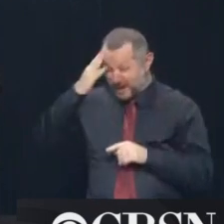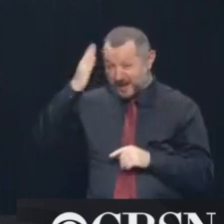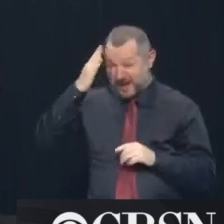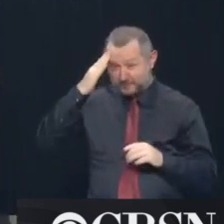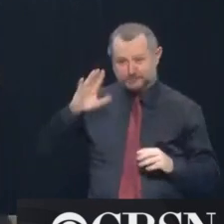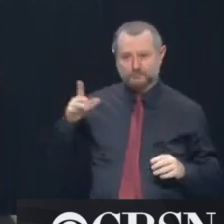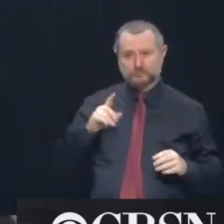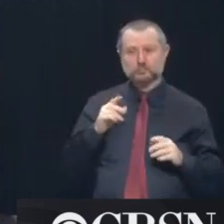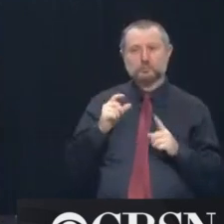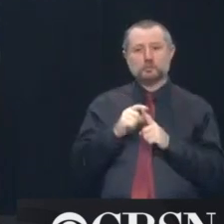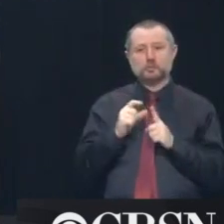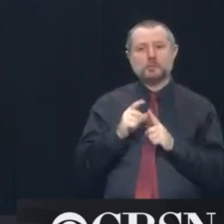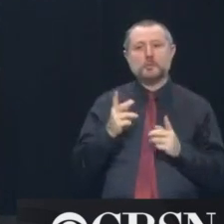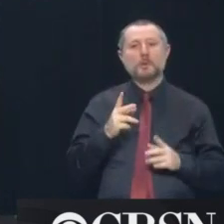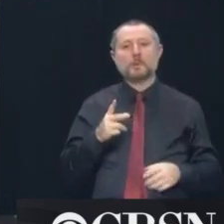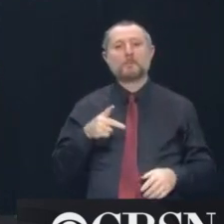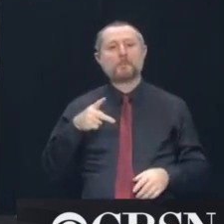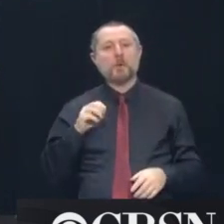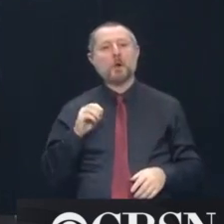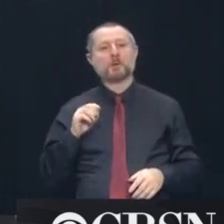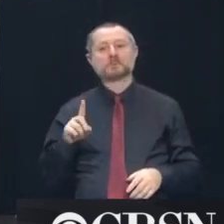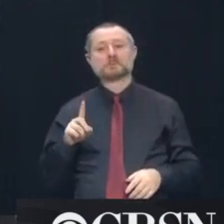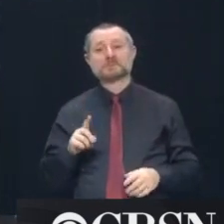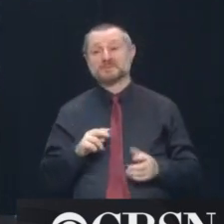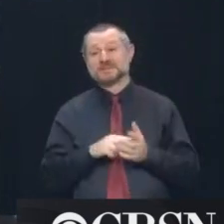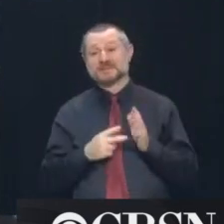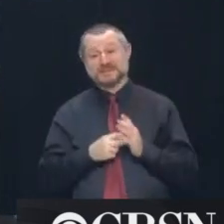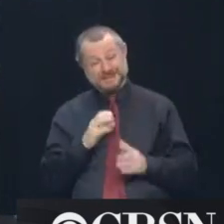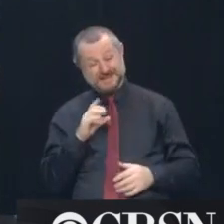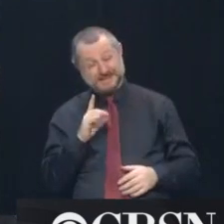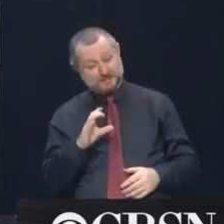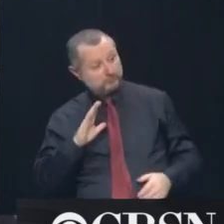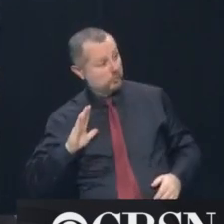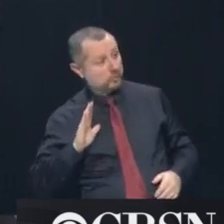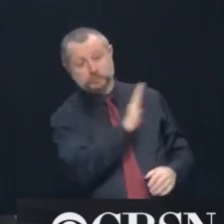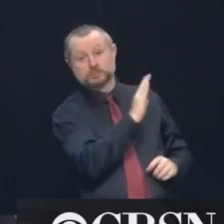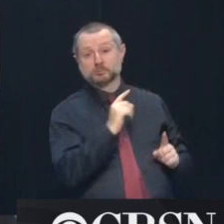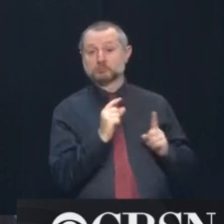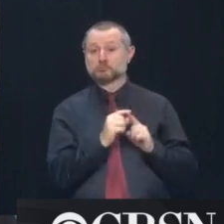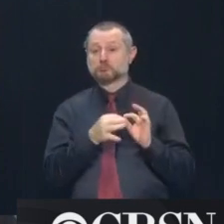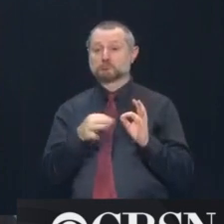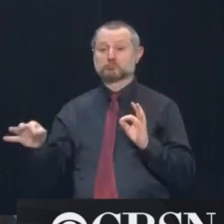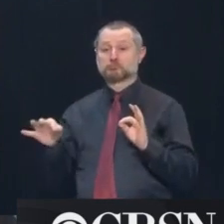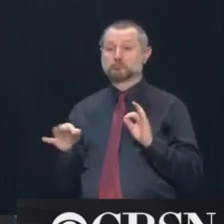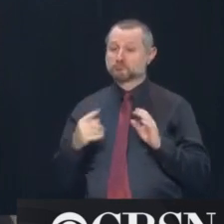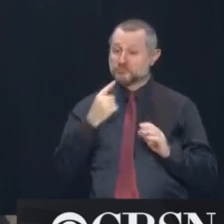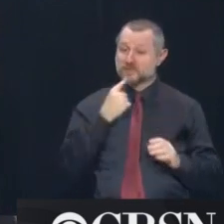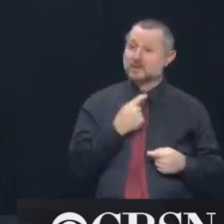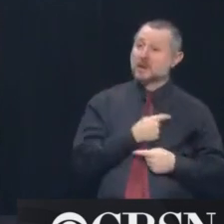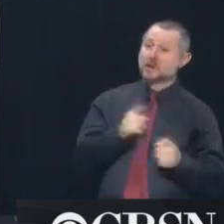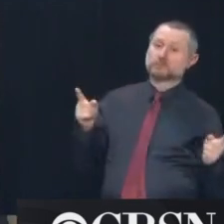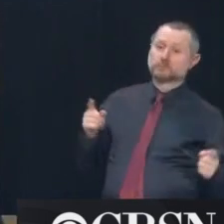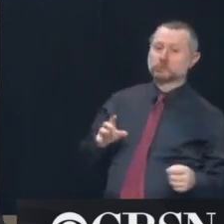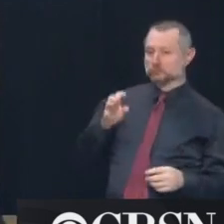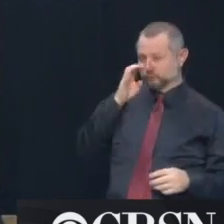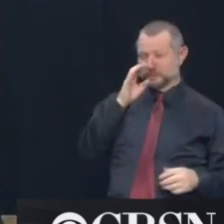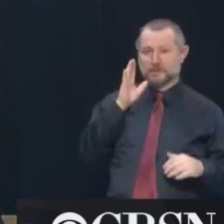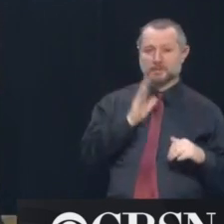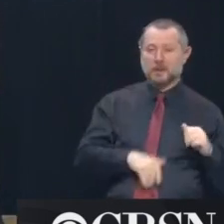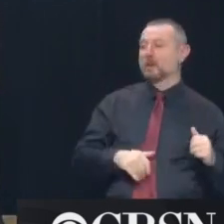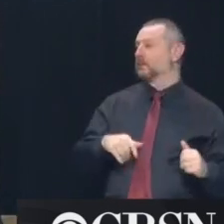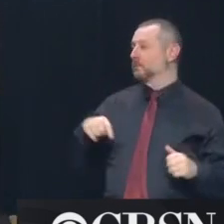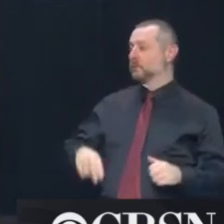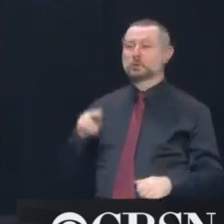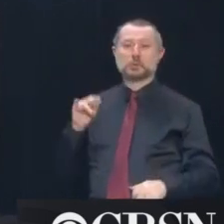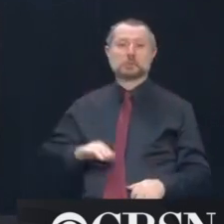household. CDC guidance is stronger than the New York City guidance. So if you're